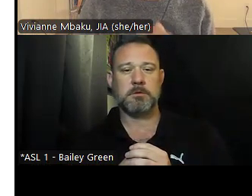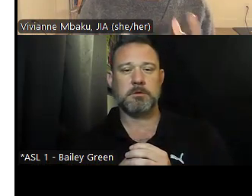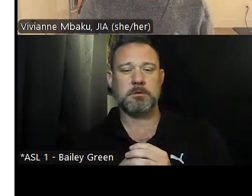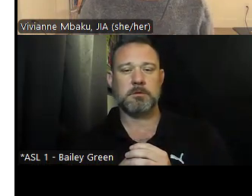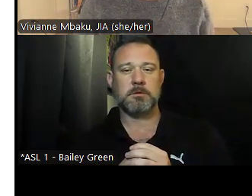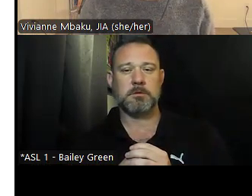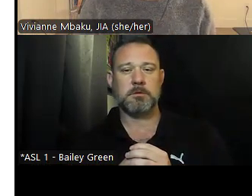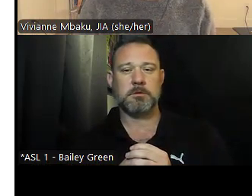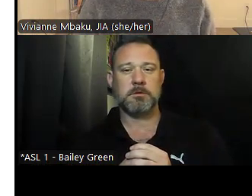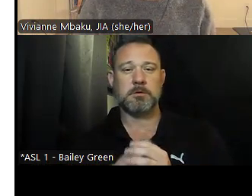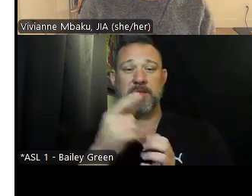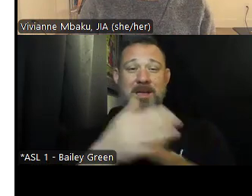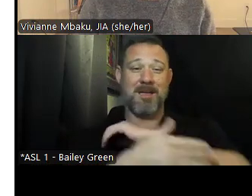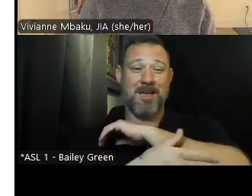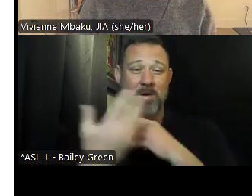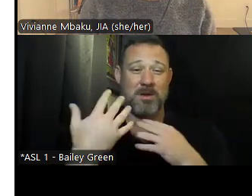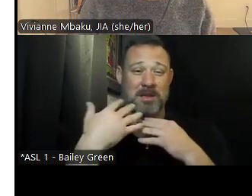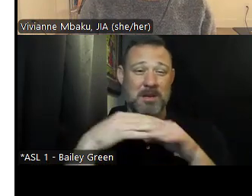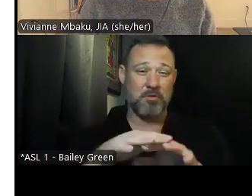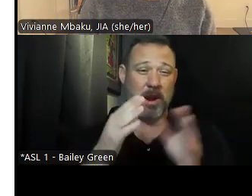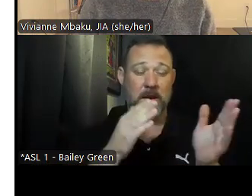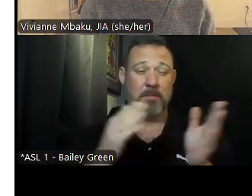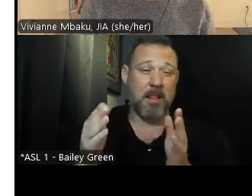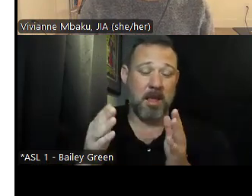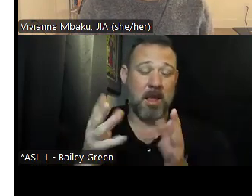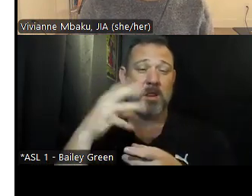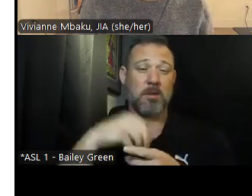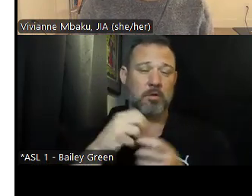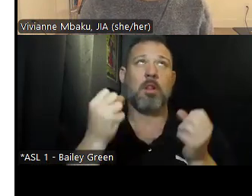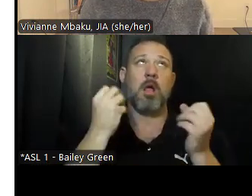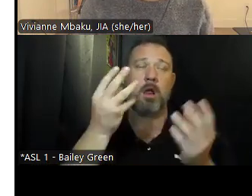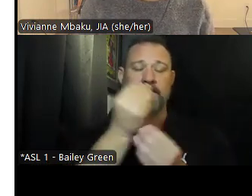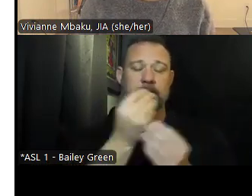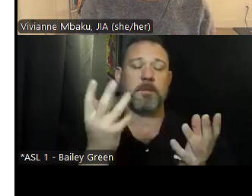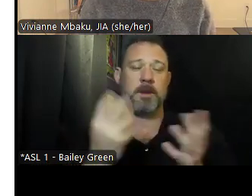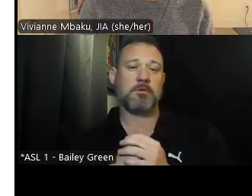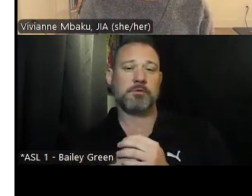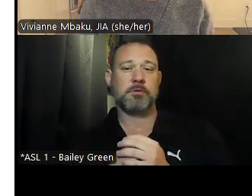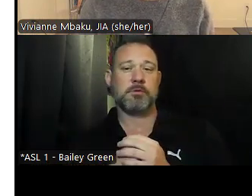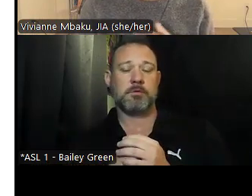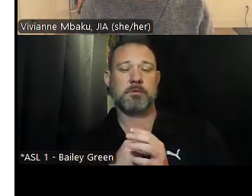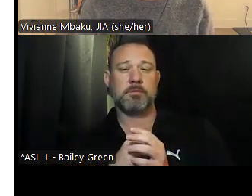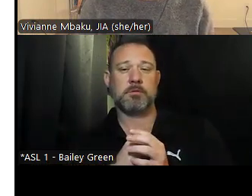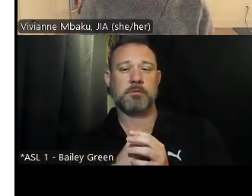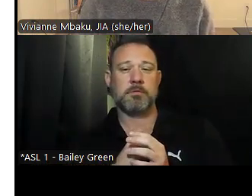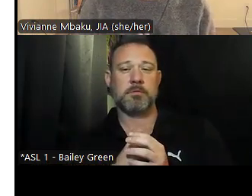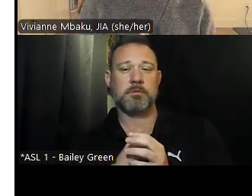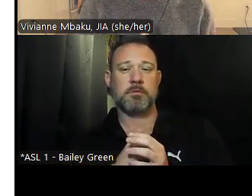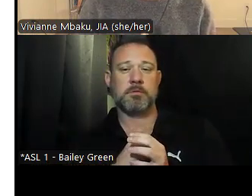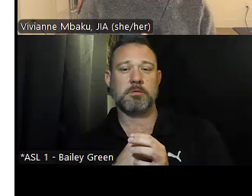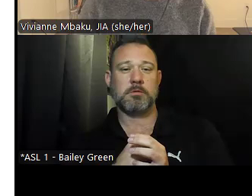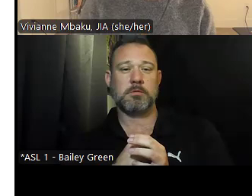So these county integrated plans include a lot of information of